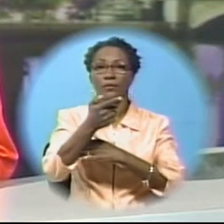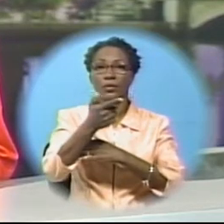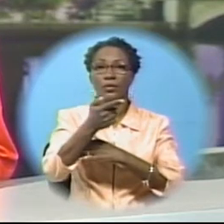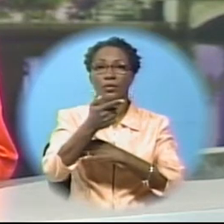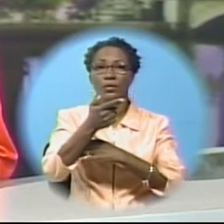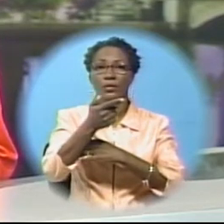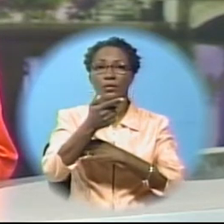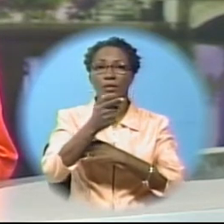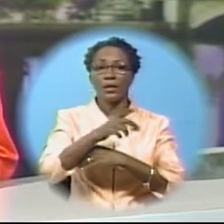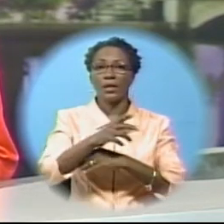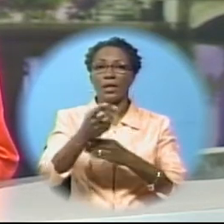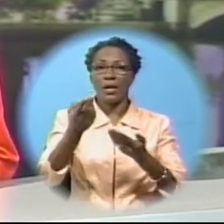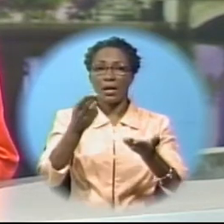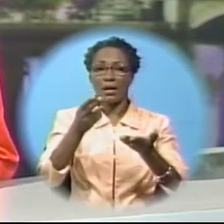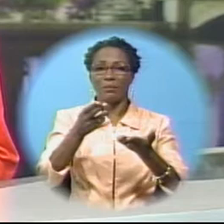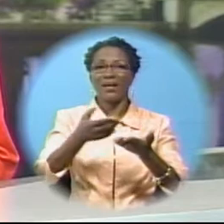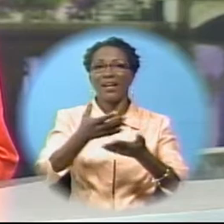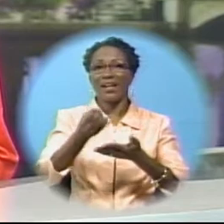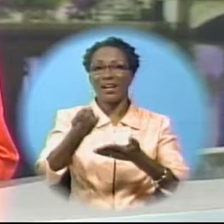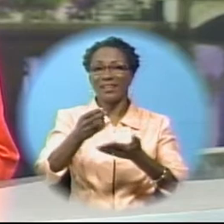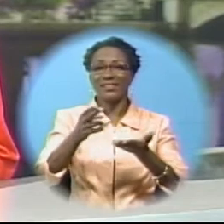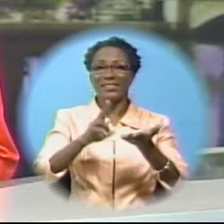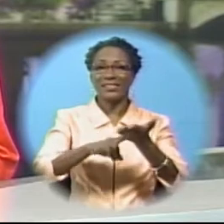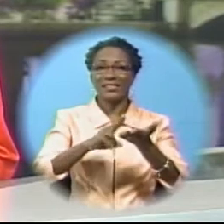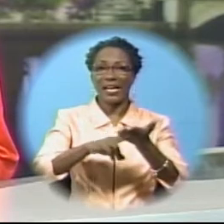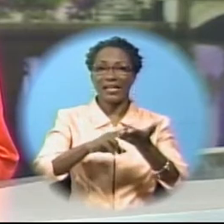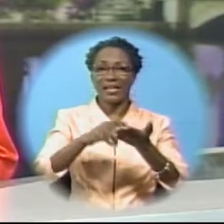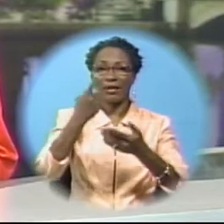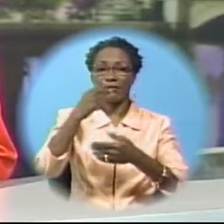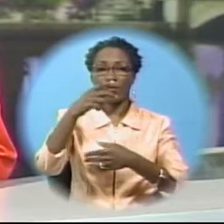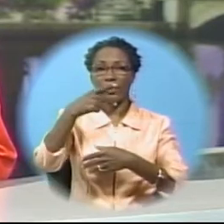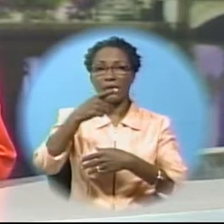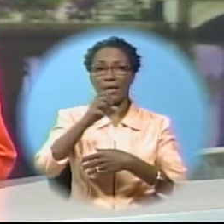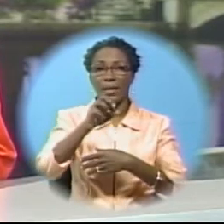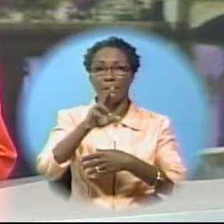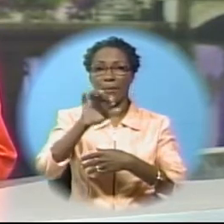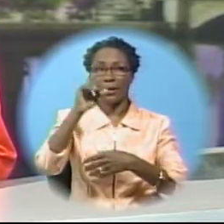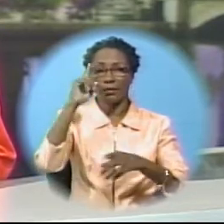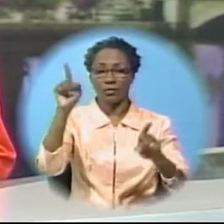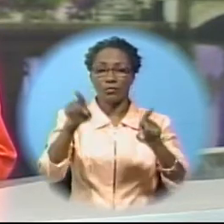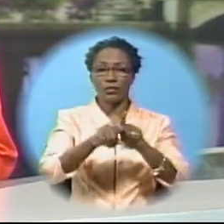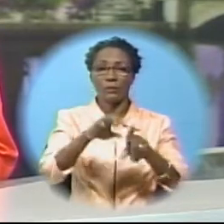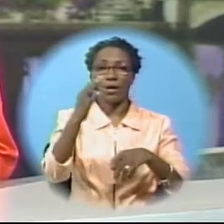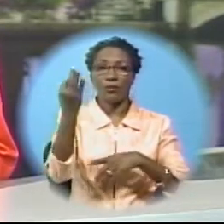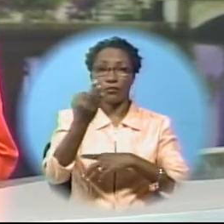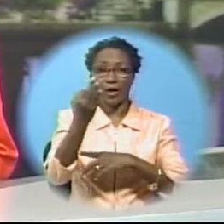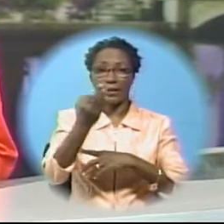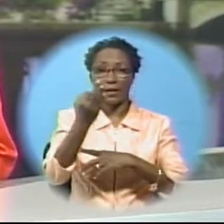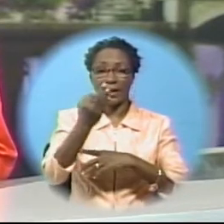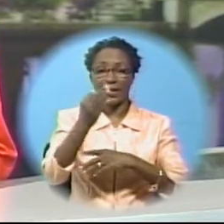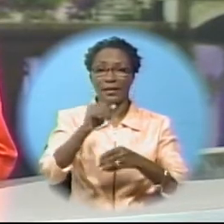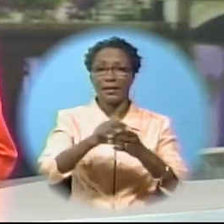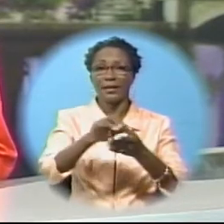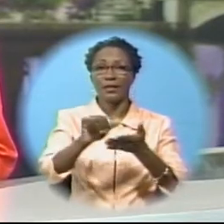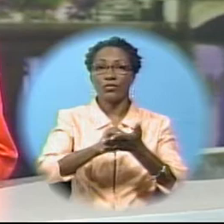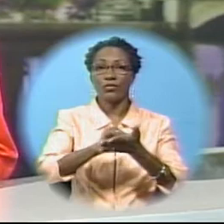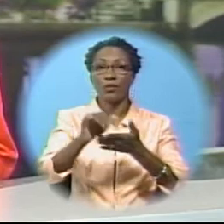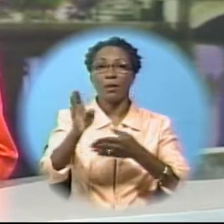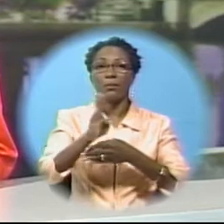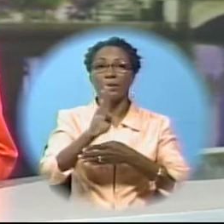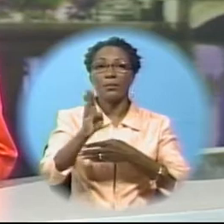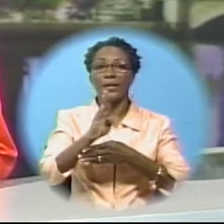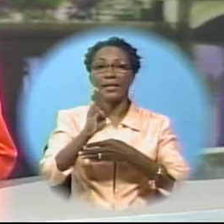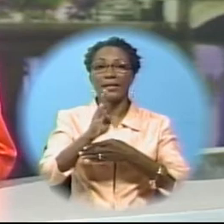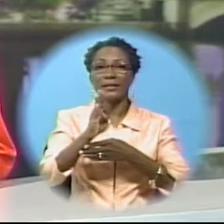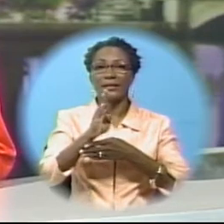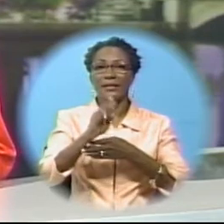signature ceremony for the Paris Agreement on Friday at the United Nations headquarters in New York. Barbados has played a leading role over